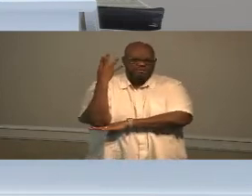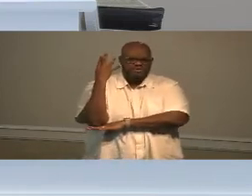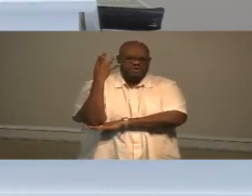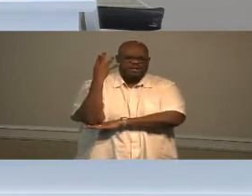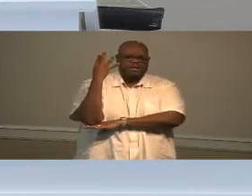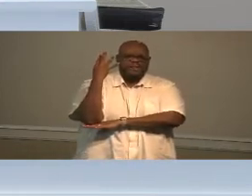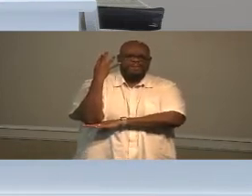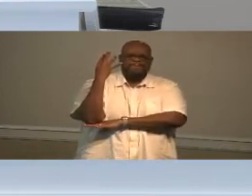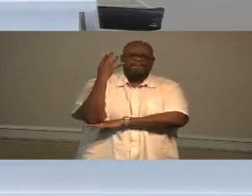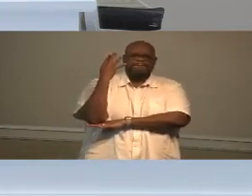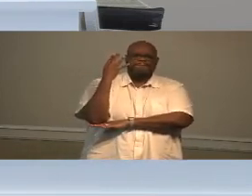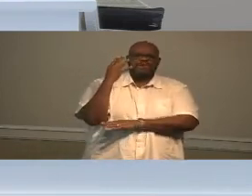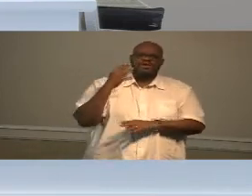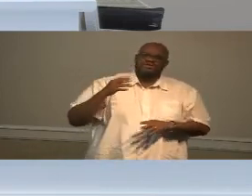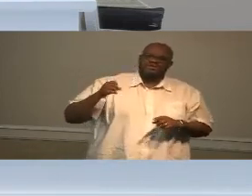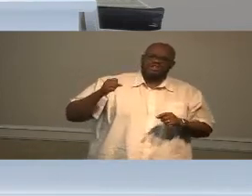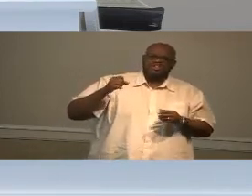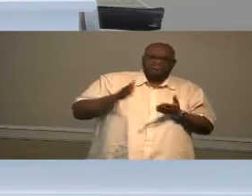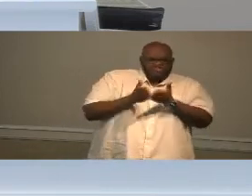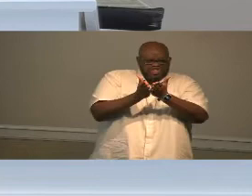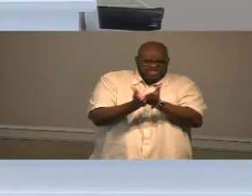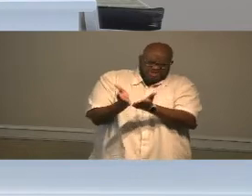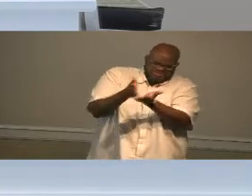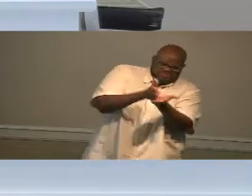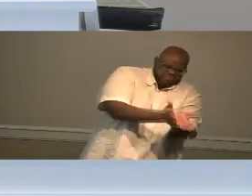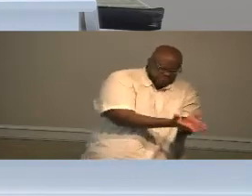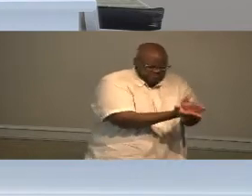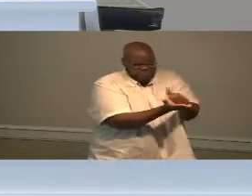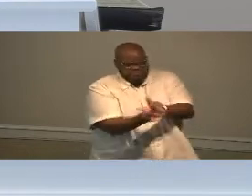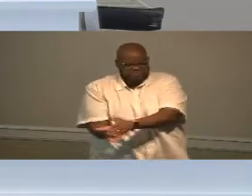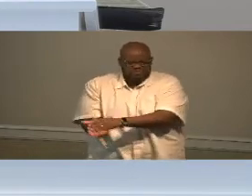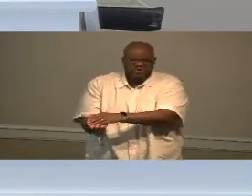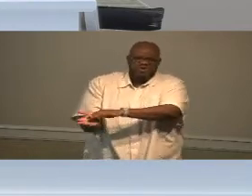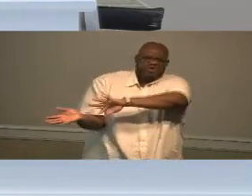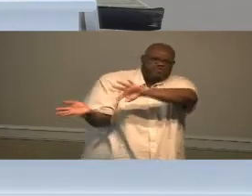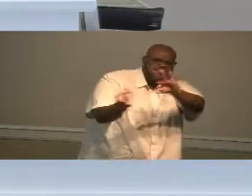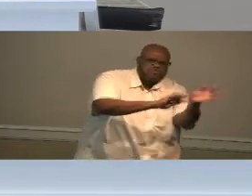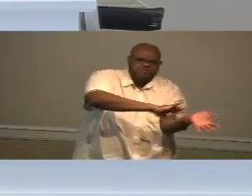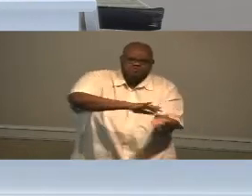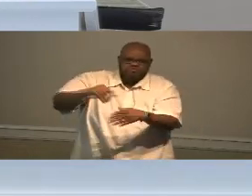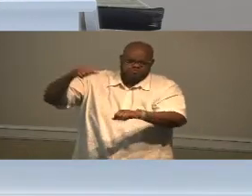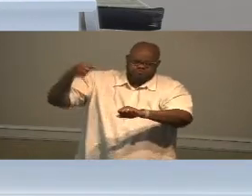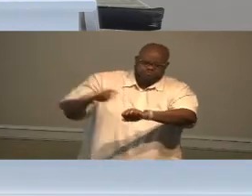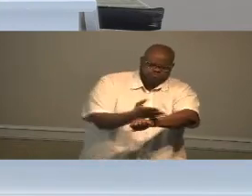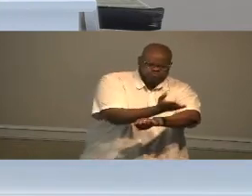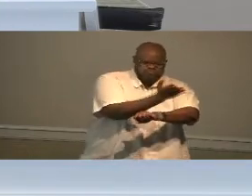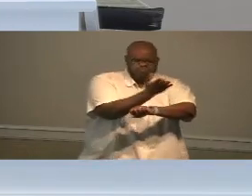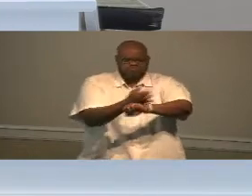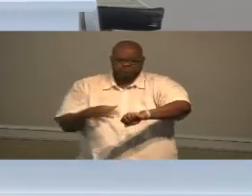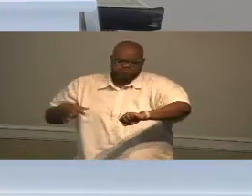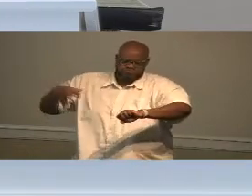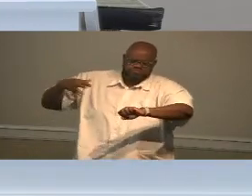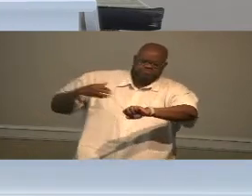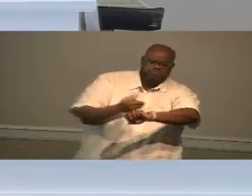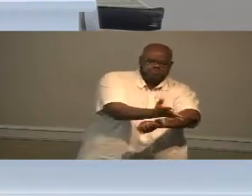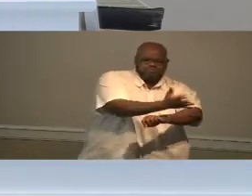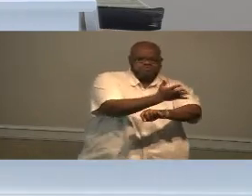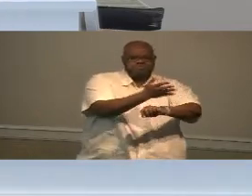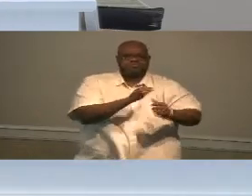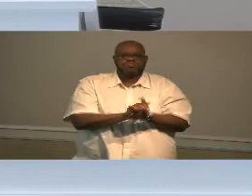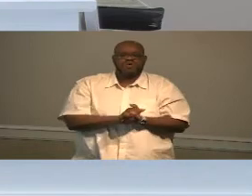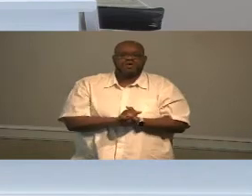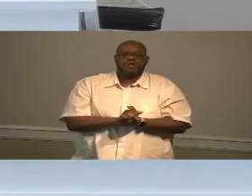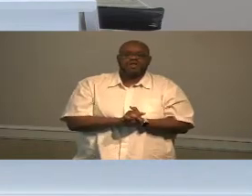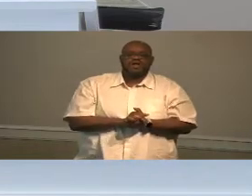morning, ship being tossed to and fro, waves, winds, storm, thunder, roaring. And all